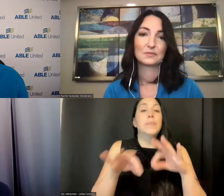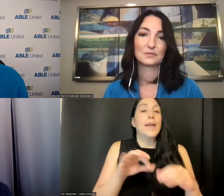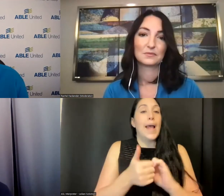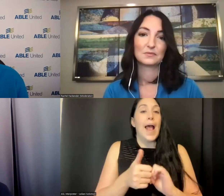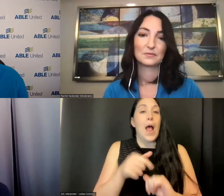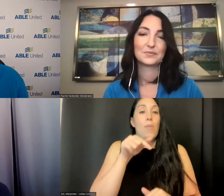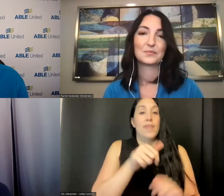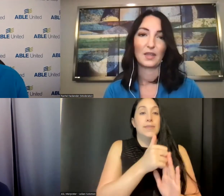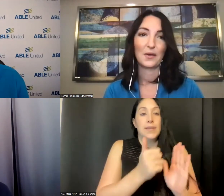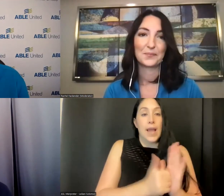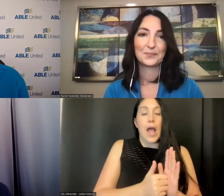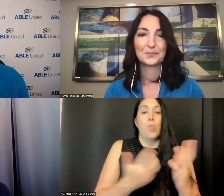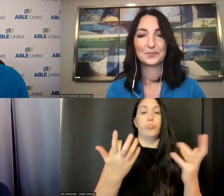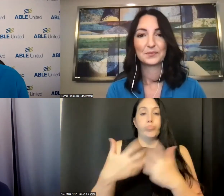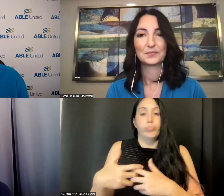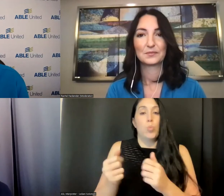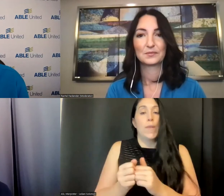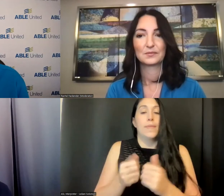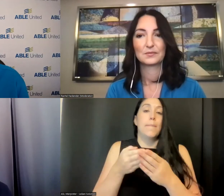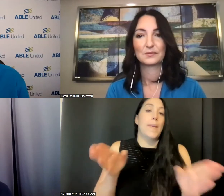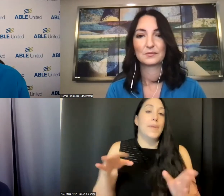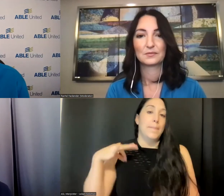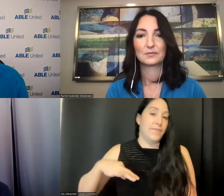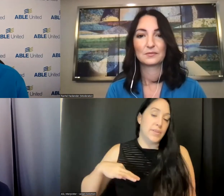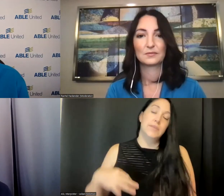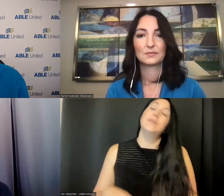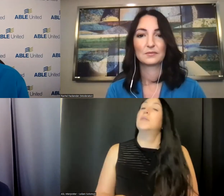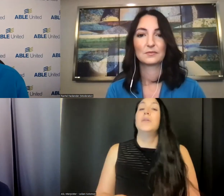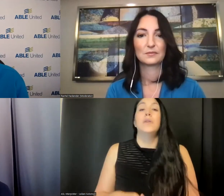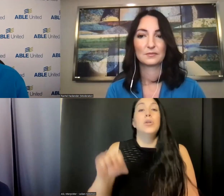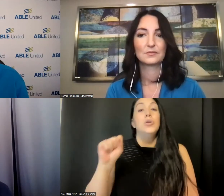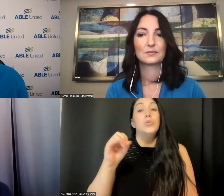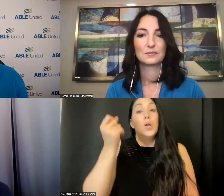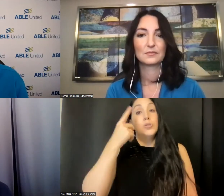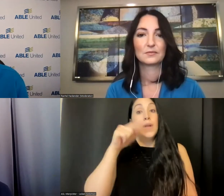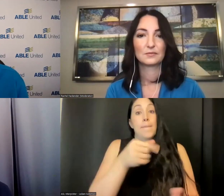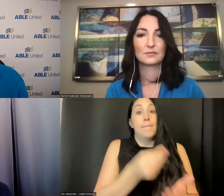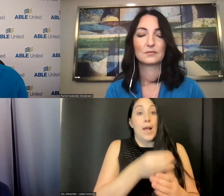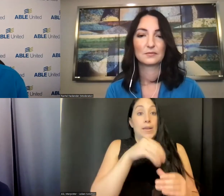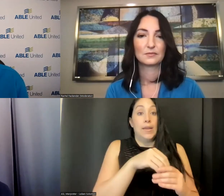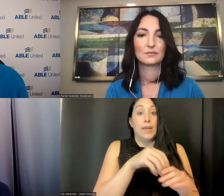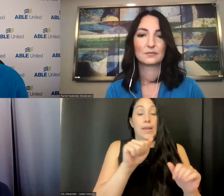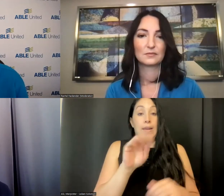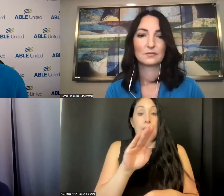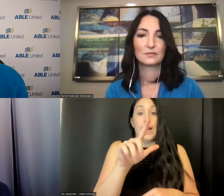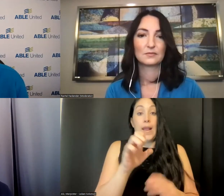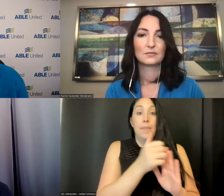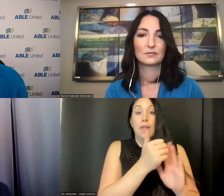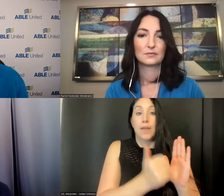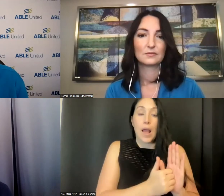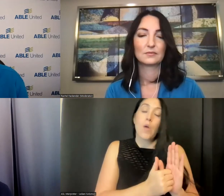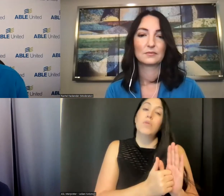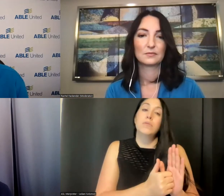make sure we're all on the same page. So generally, funds in the ABLE account are disregarded as an asset or